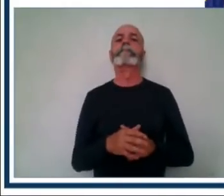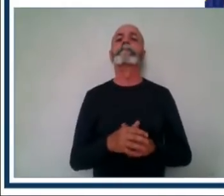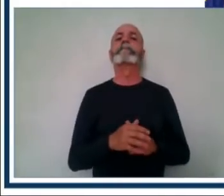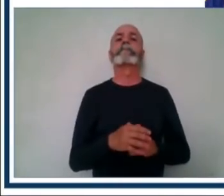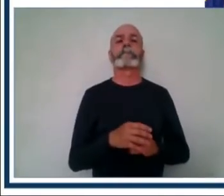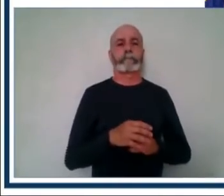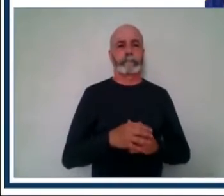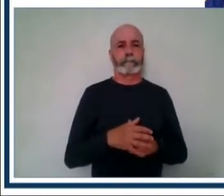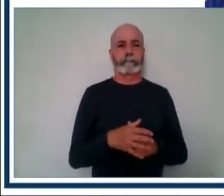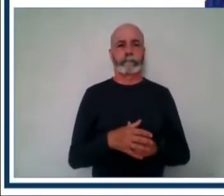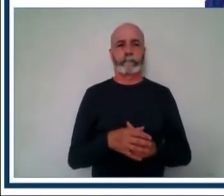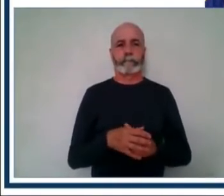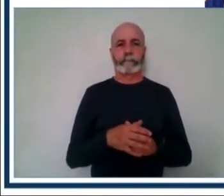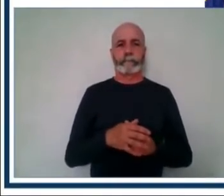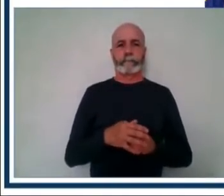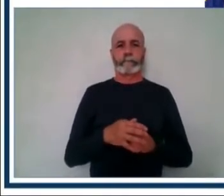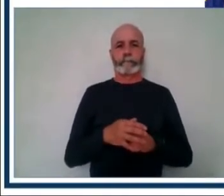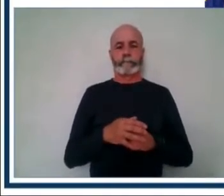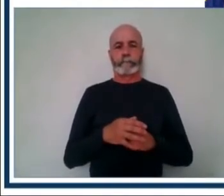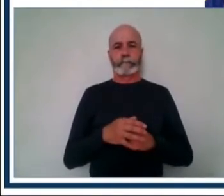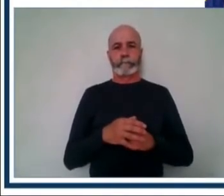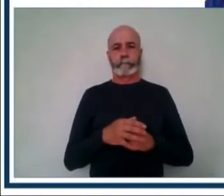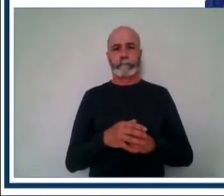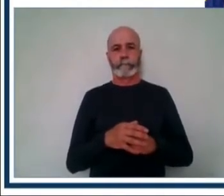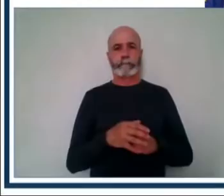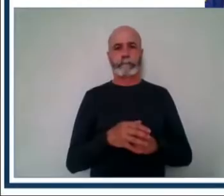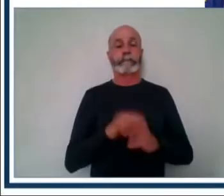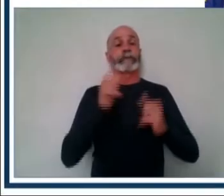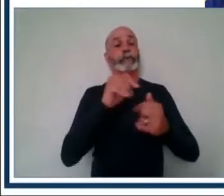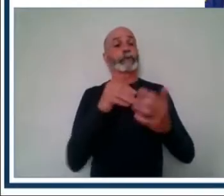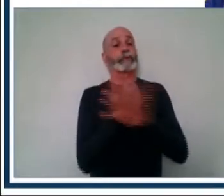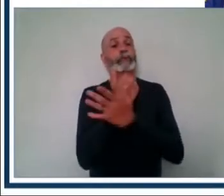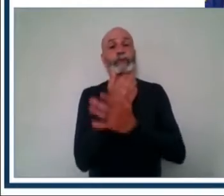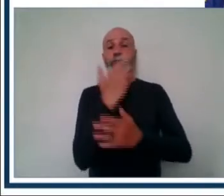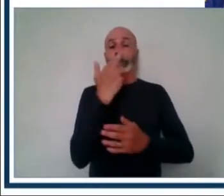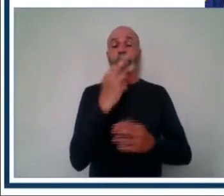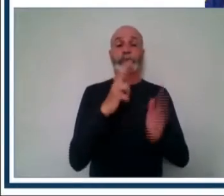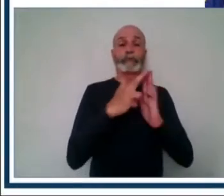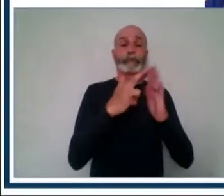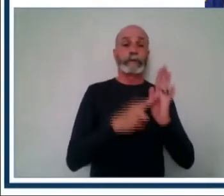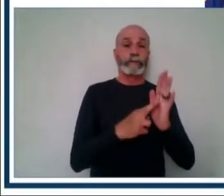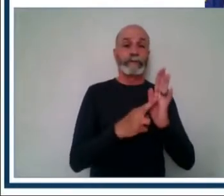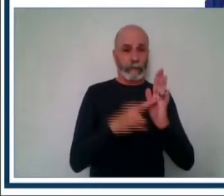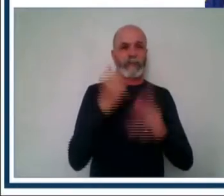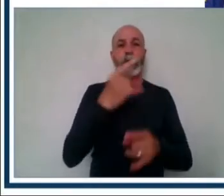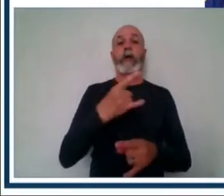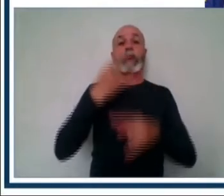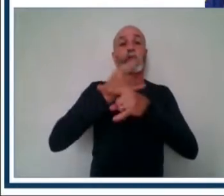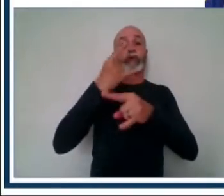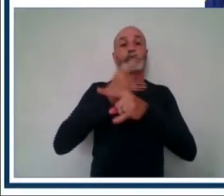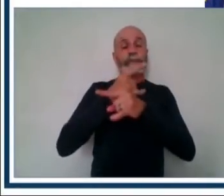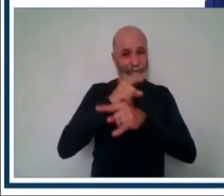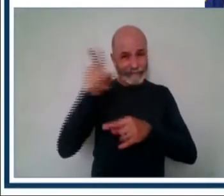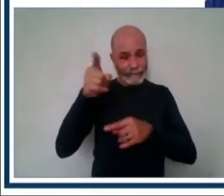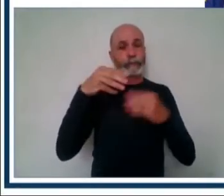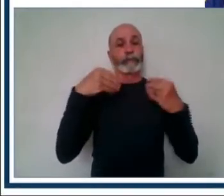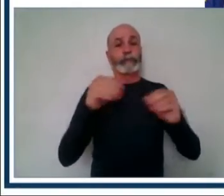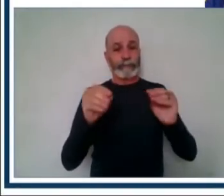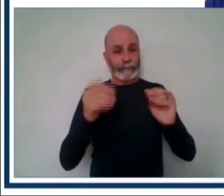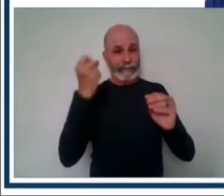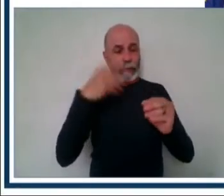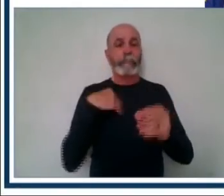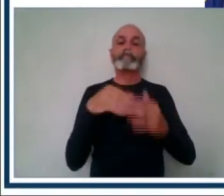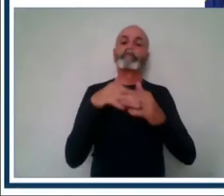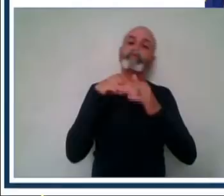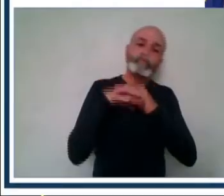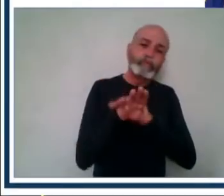and it remains open for in-person service at 25% capacity. But private wine and specialty stores are only open